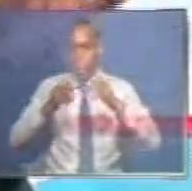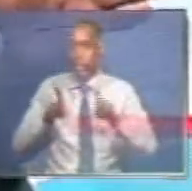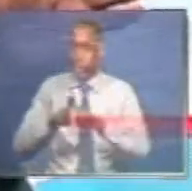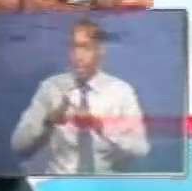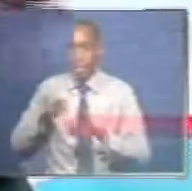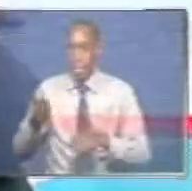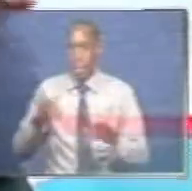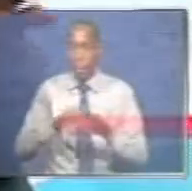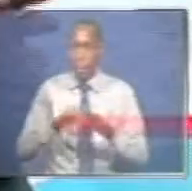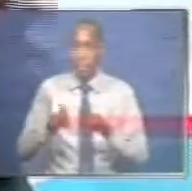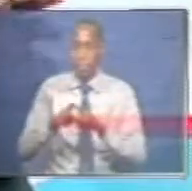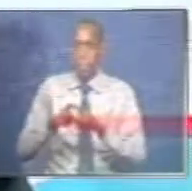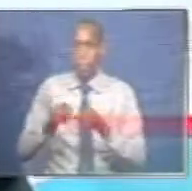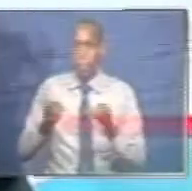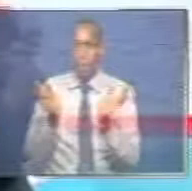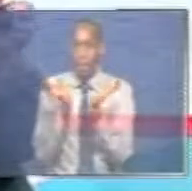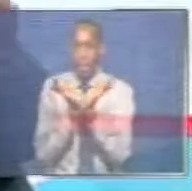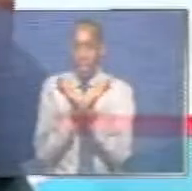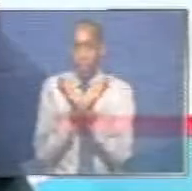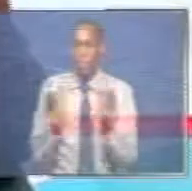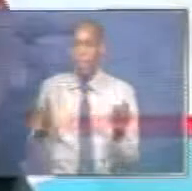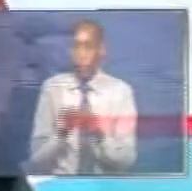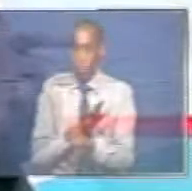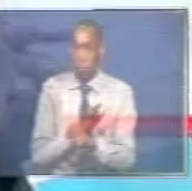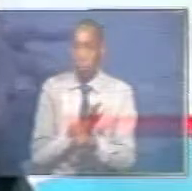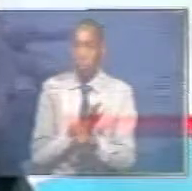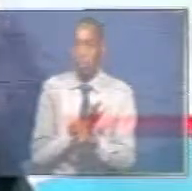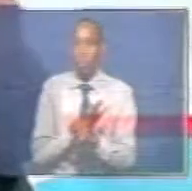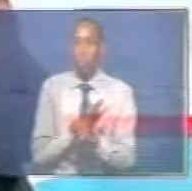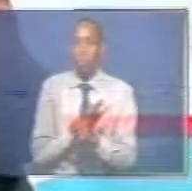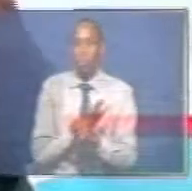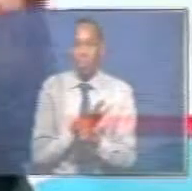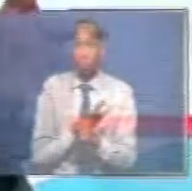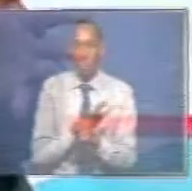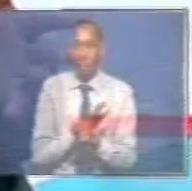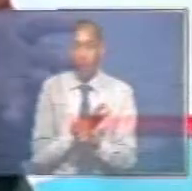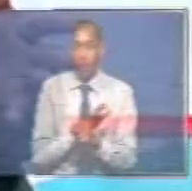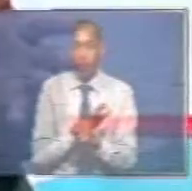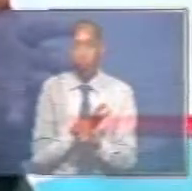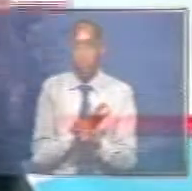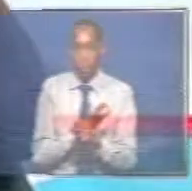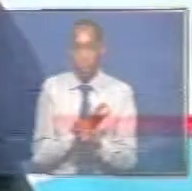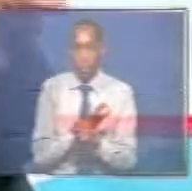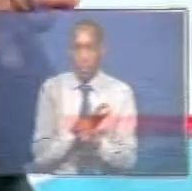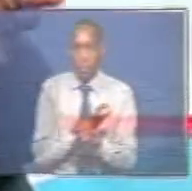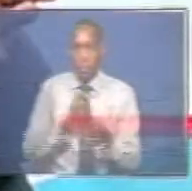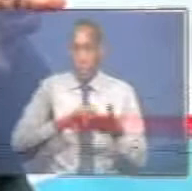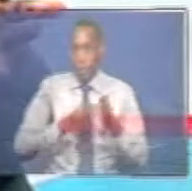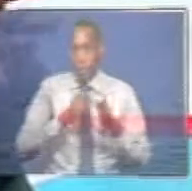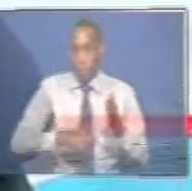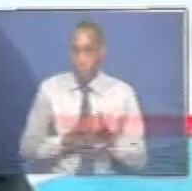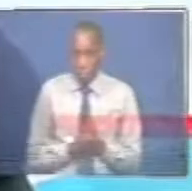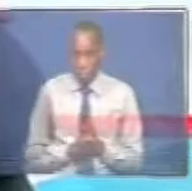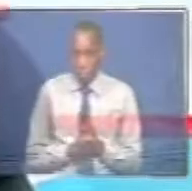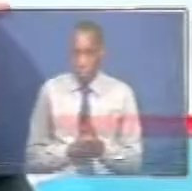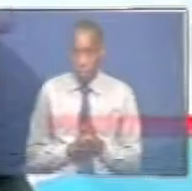even the stadium, they are really empty because they usually buy seasonal tickets, mm-hmm. like they buy at the start of the season. So that seat,